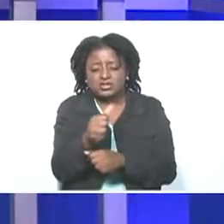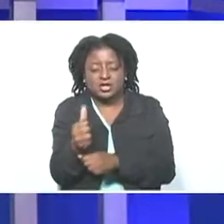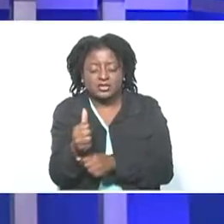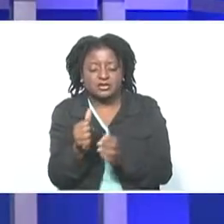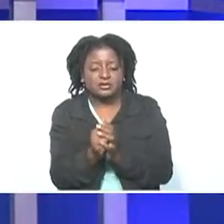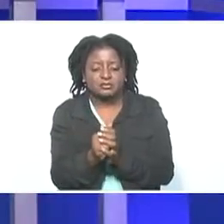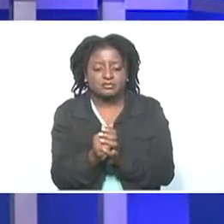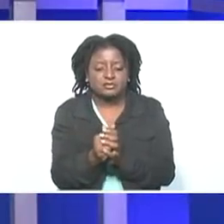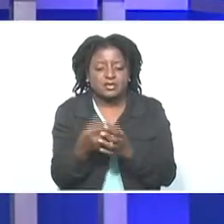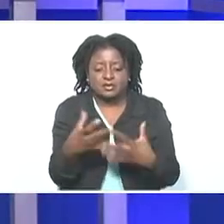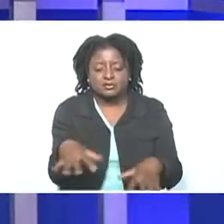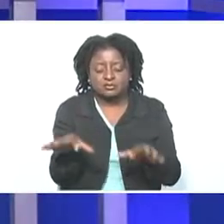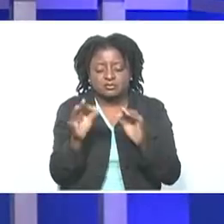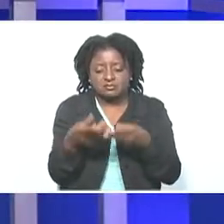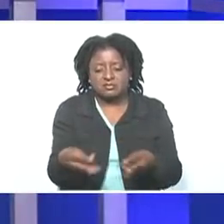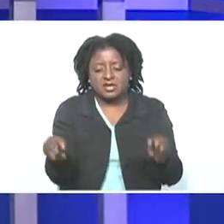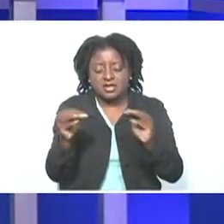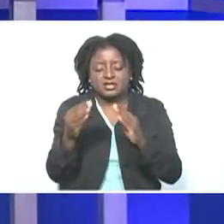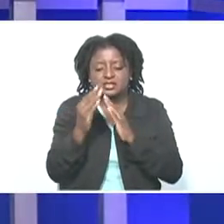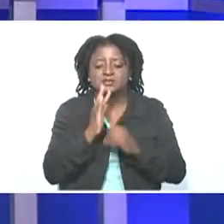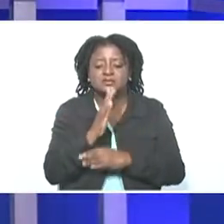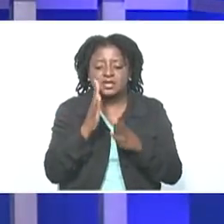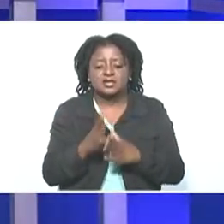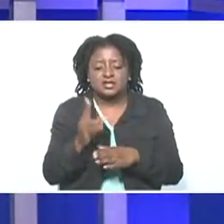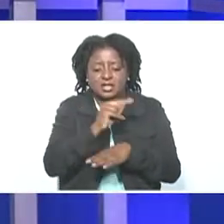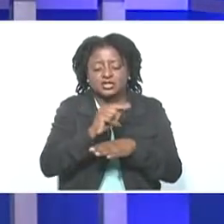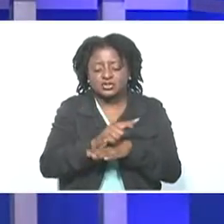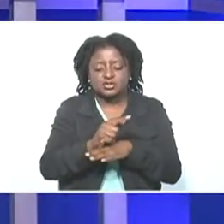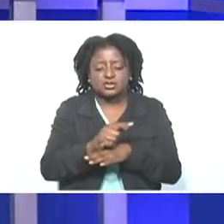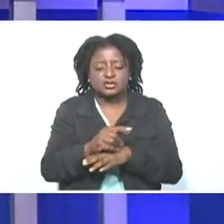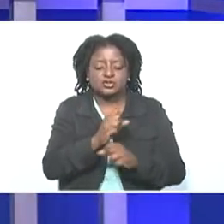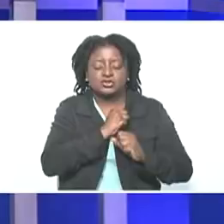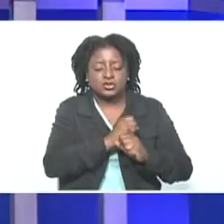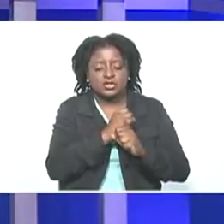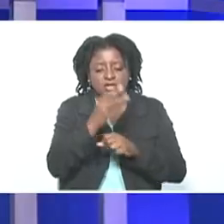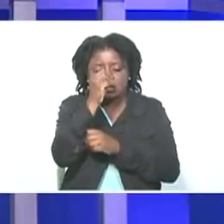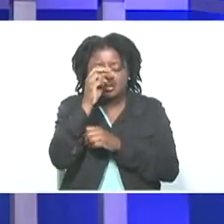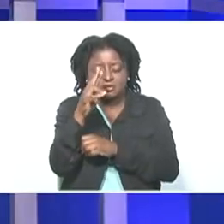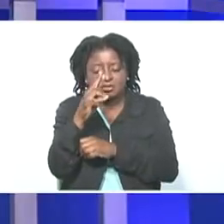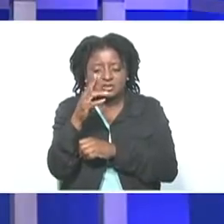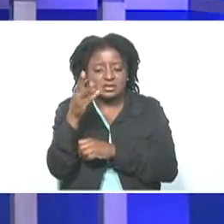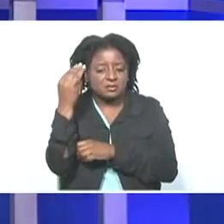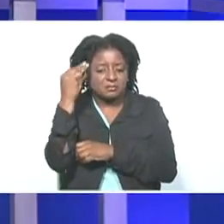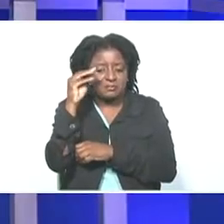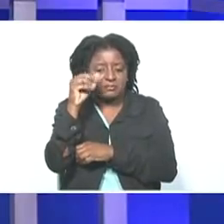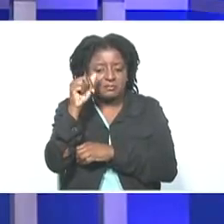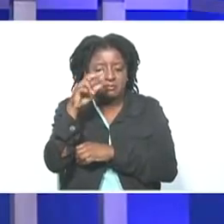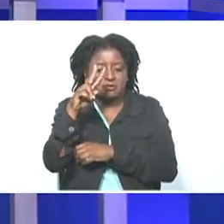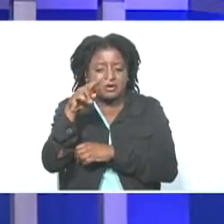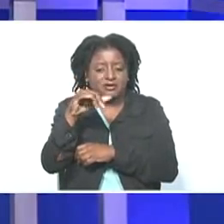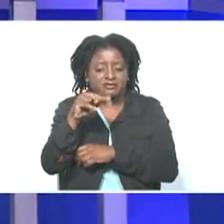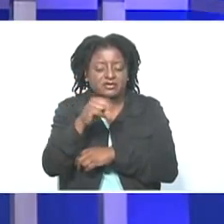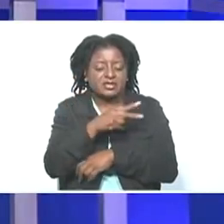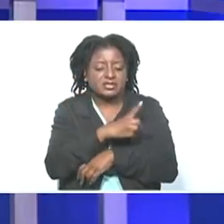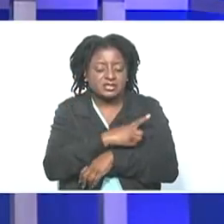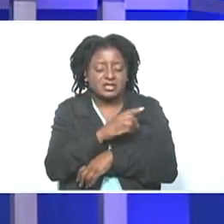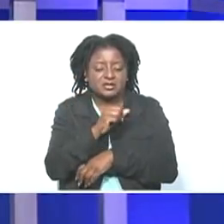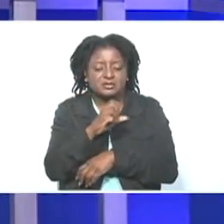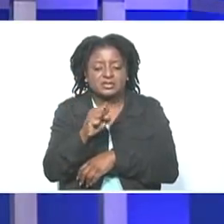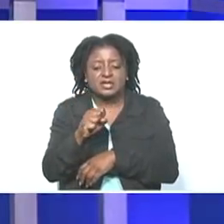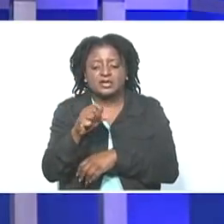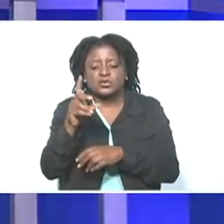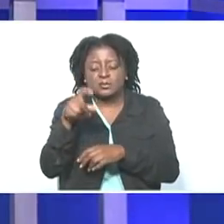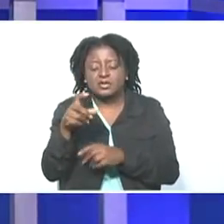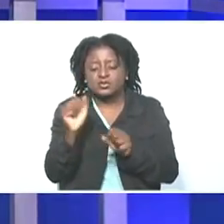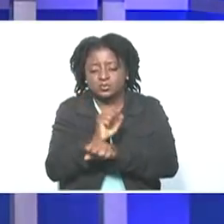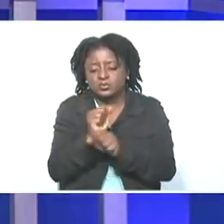Well, the keynote speaker, as you saw there, National Security Minister, the Honorable Marvin Dame, said there needs to be a collaborative effort in order to combat